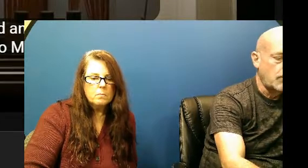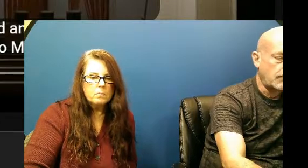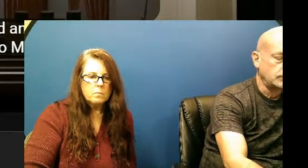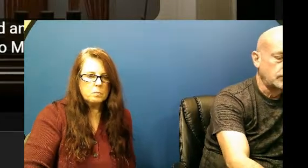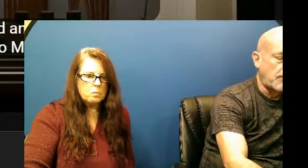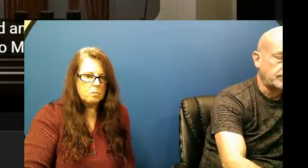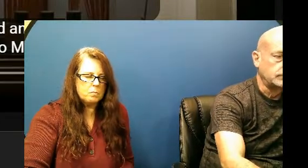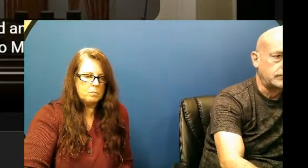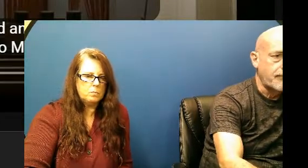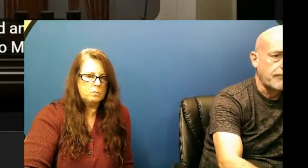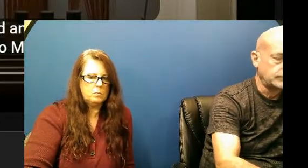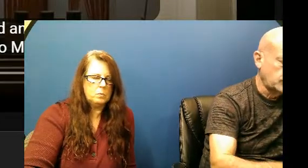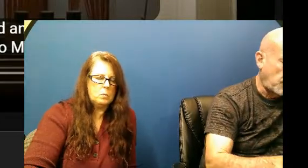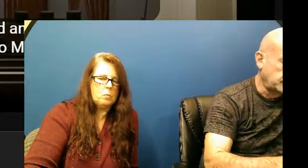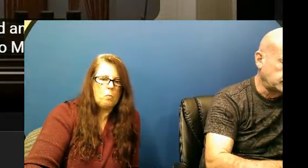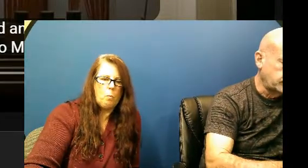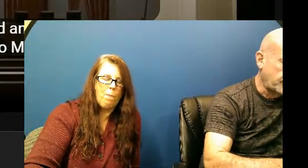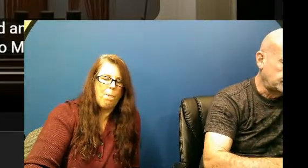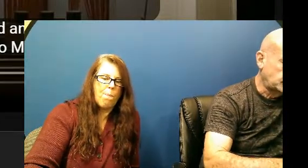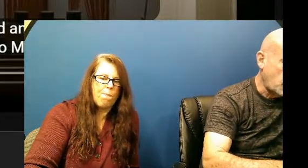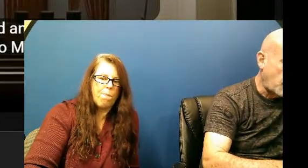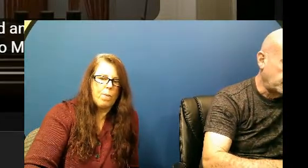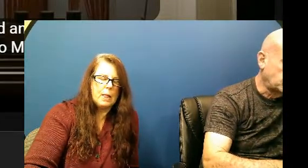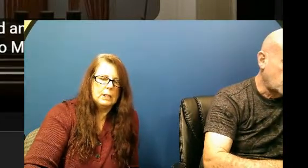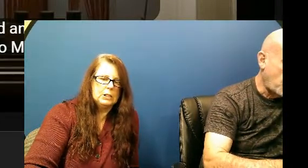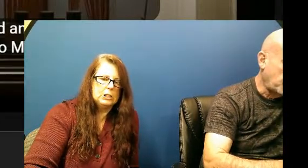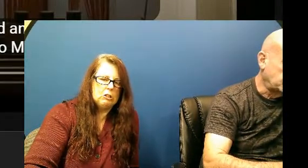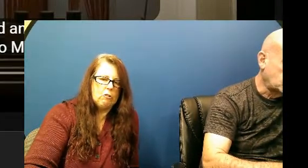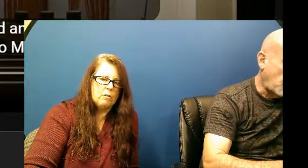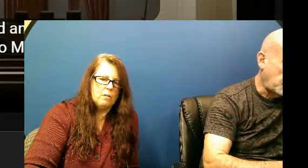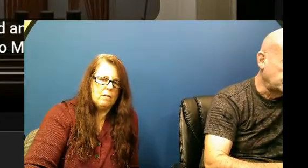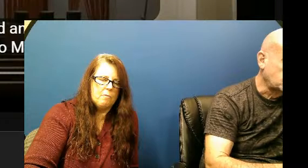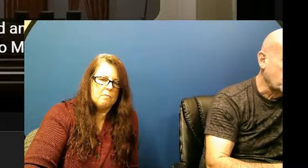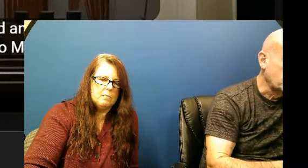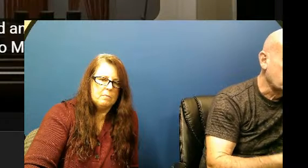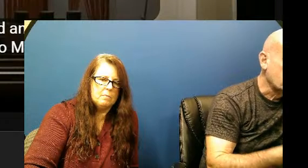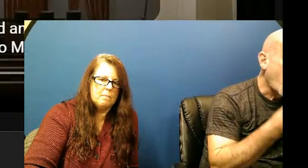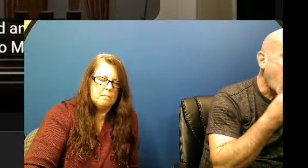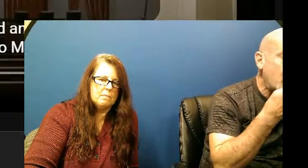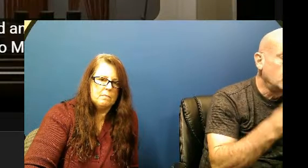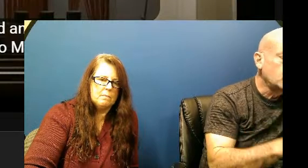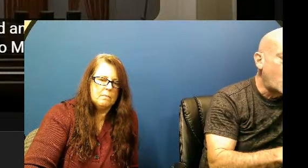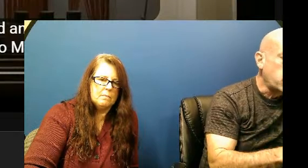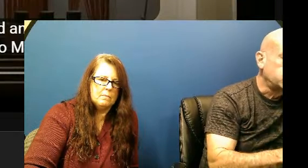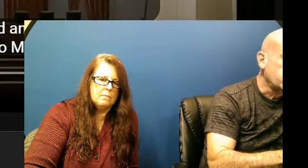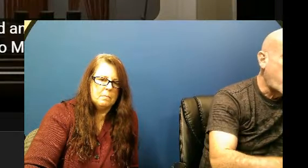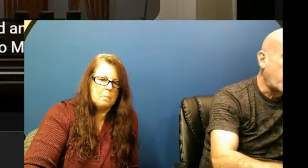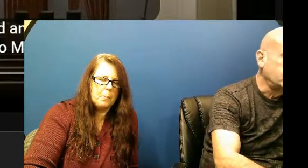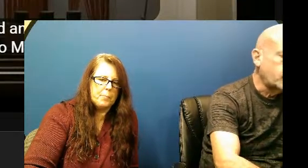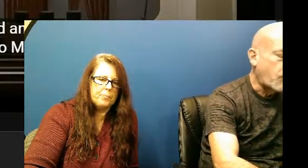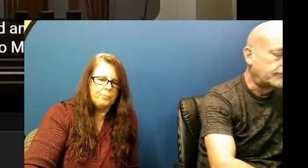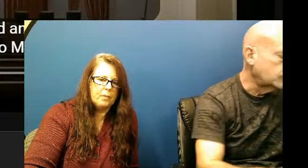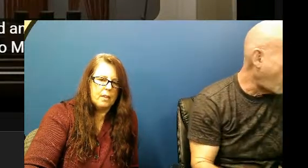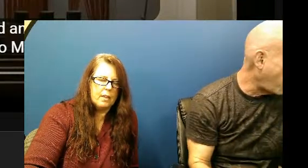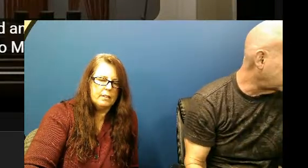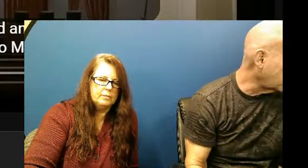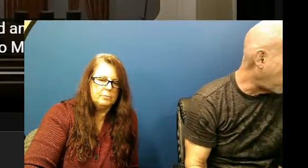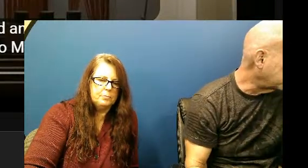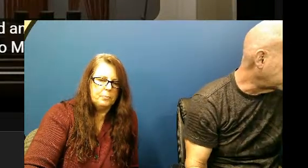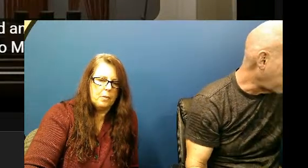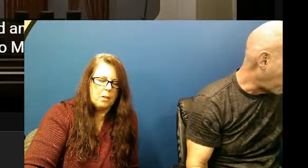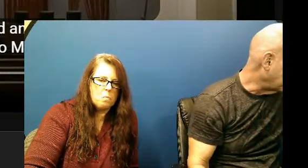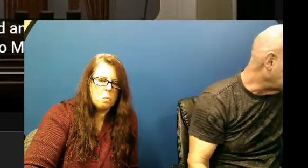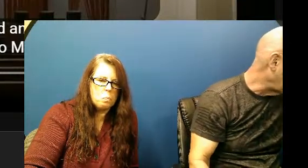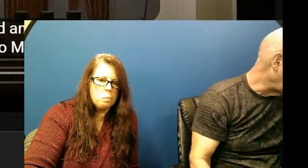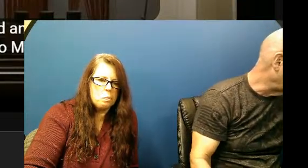that has 70 million Americans using it and every bit the connection? Does Congress have to go all or nothing on that? I mean, it doesn't have to go all or